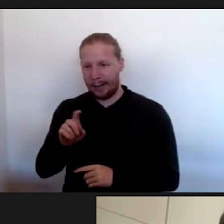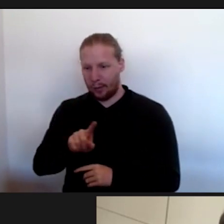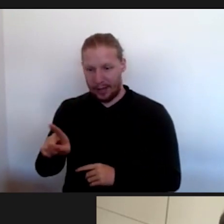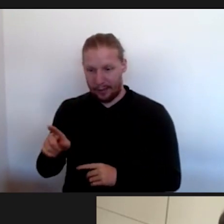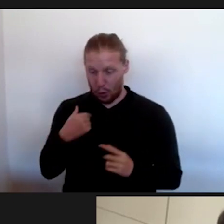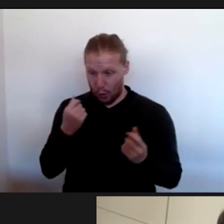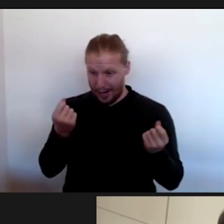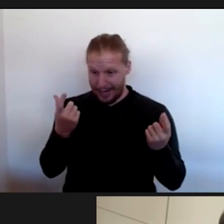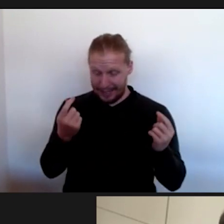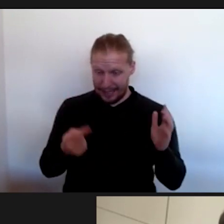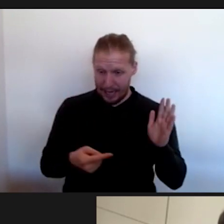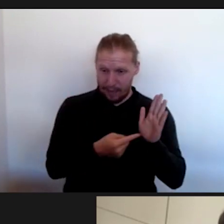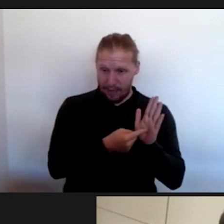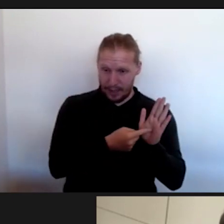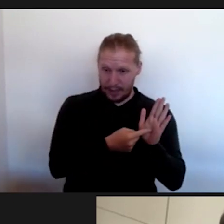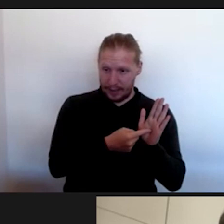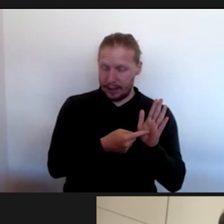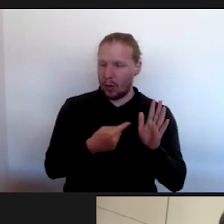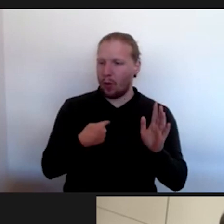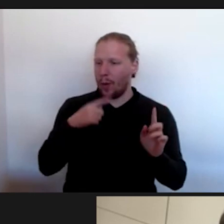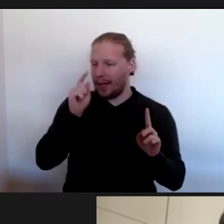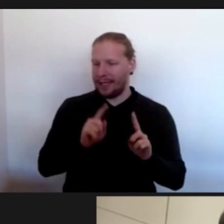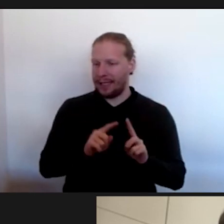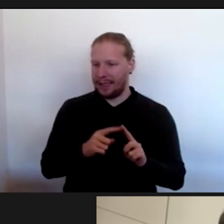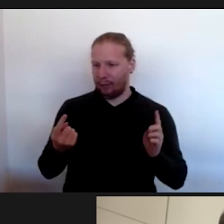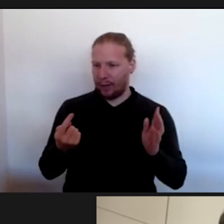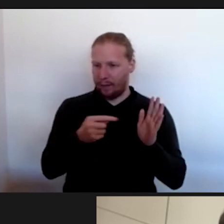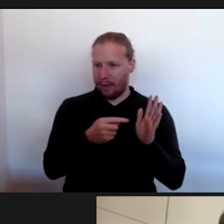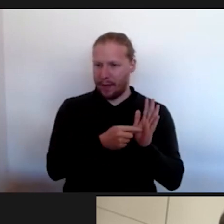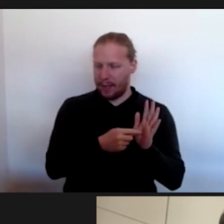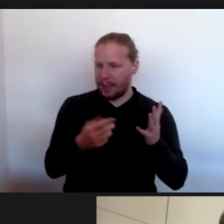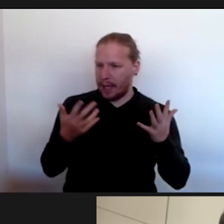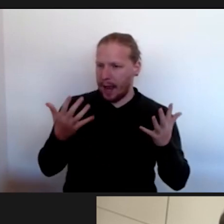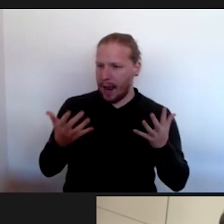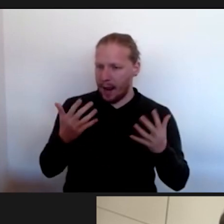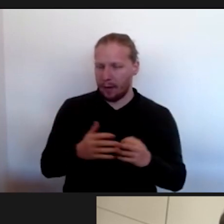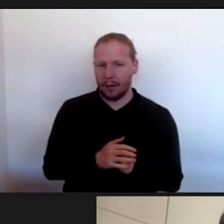you? What else can we do differently? Before you actually go out